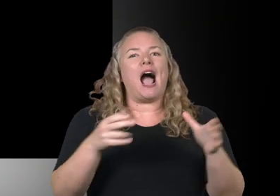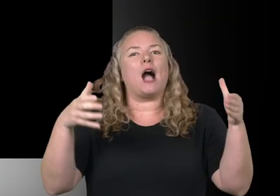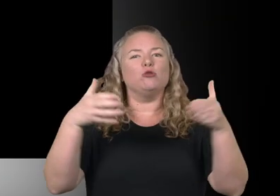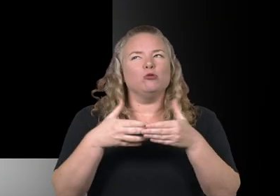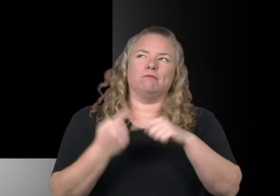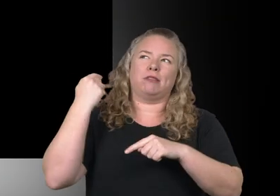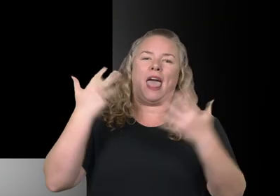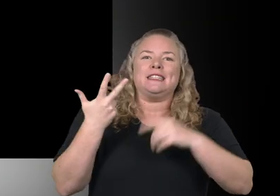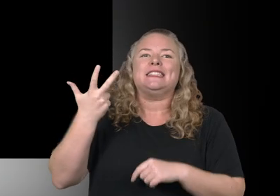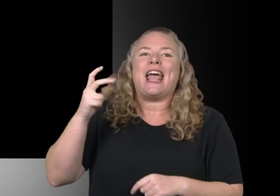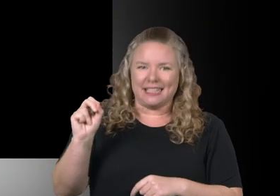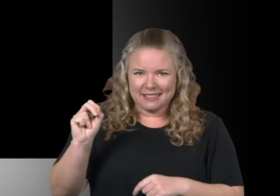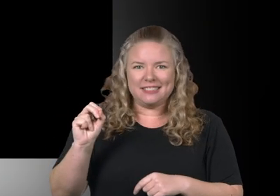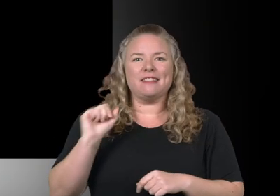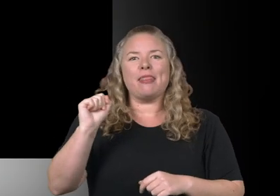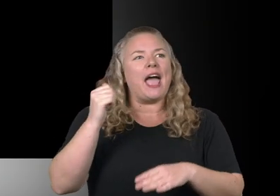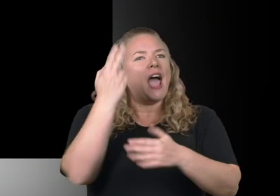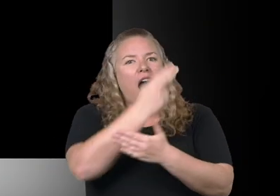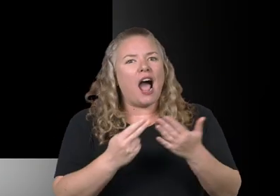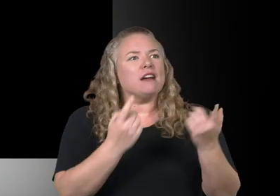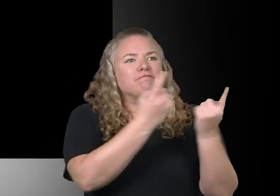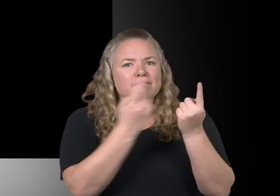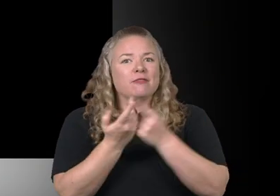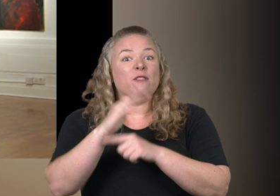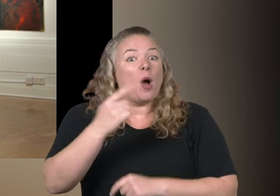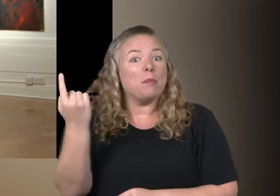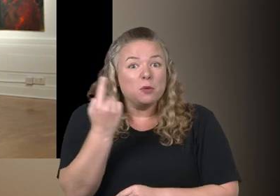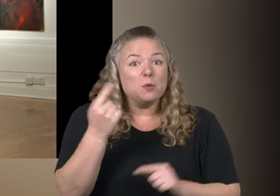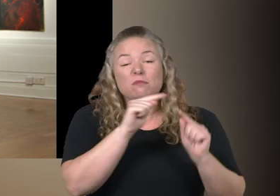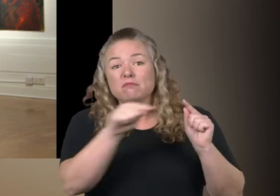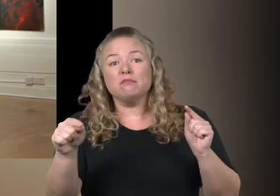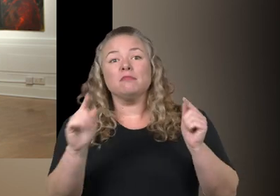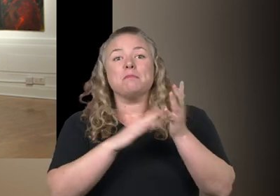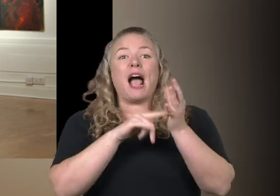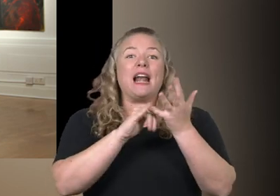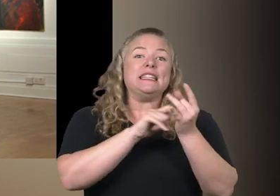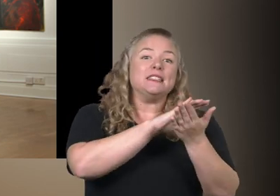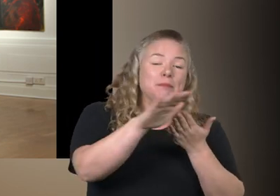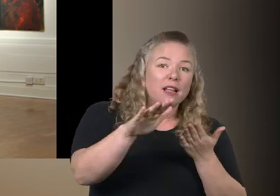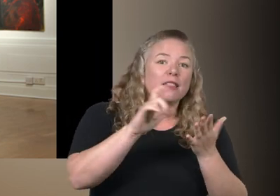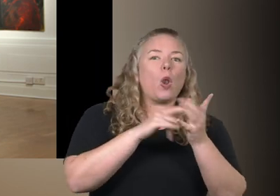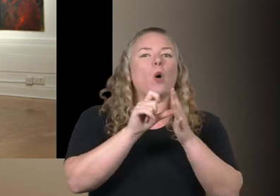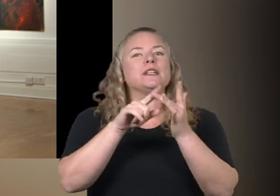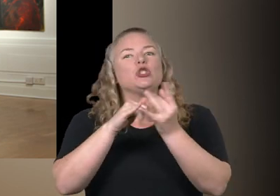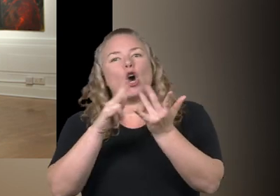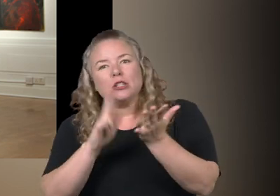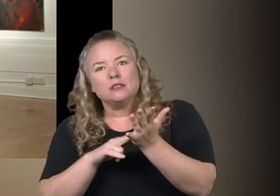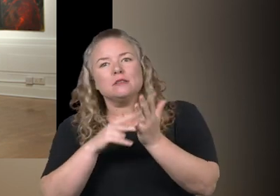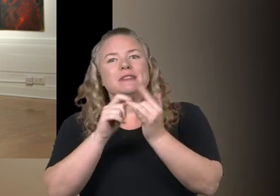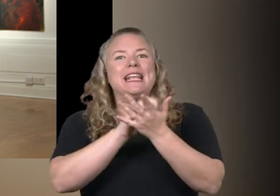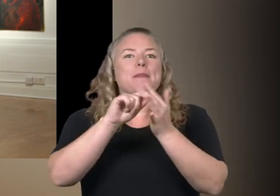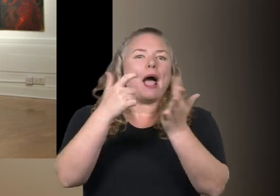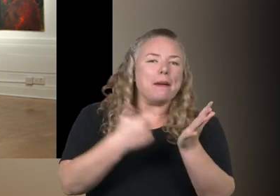Group from the 1980s, which included work by Marlene Smith, Claudette Johnson, Keith Piper, Donald